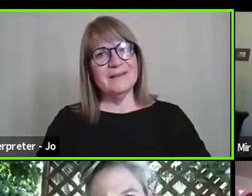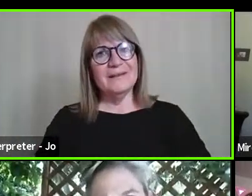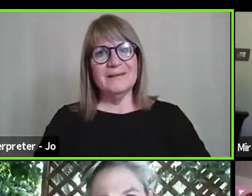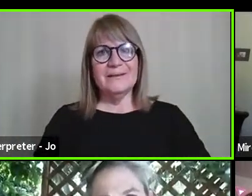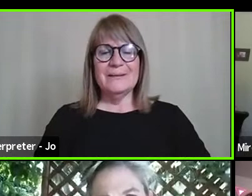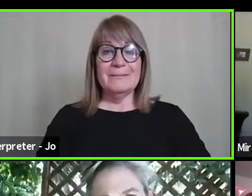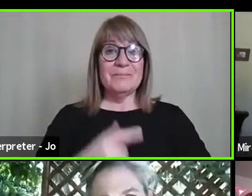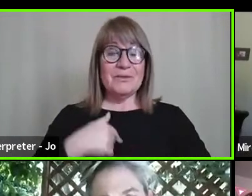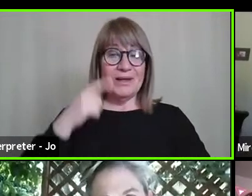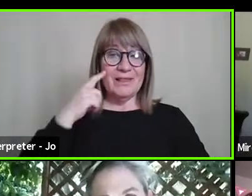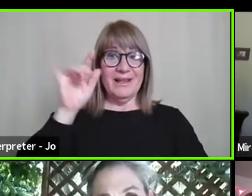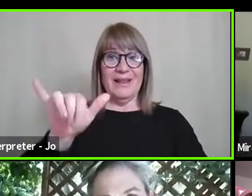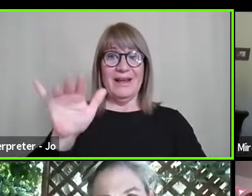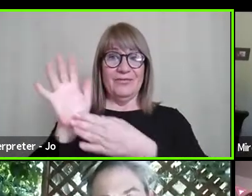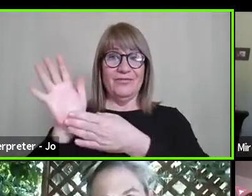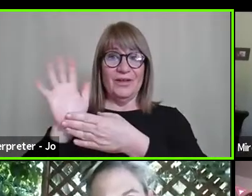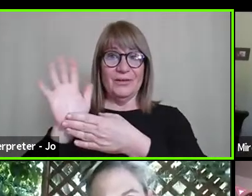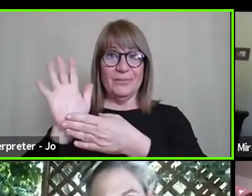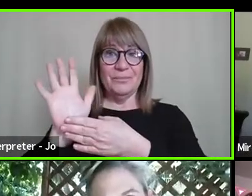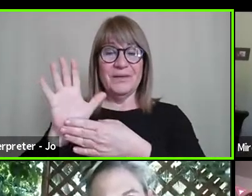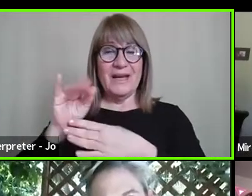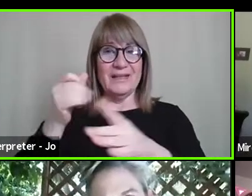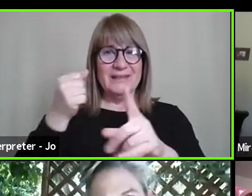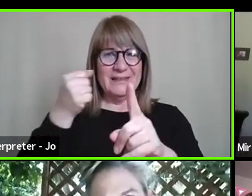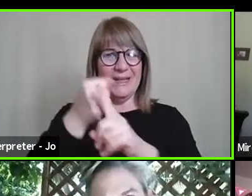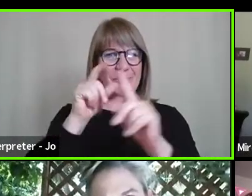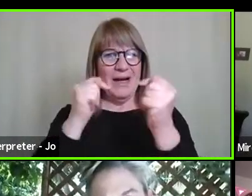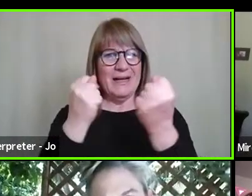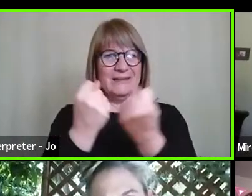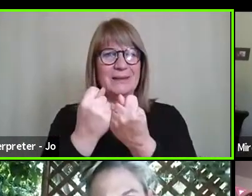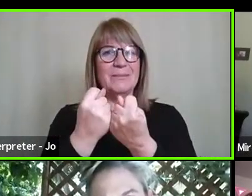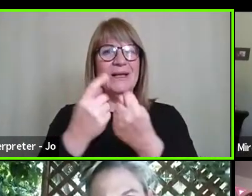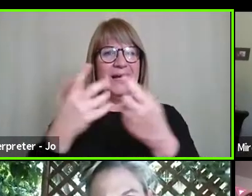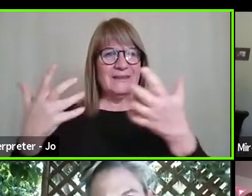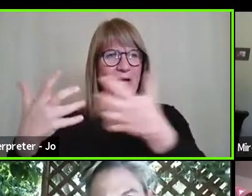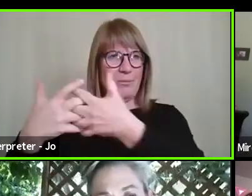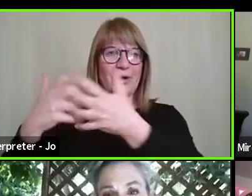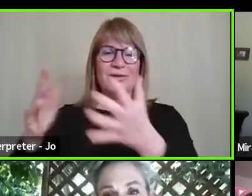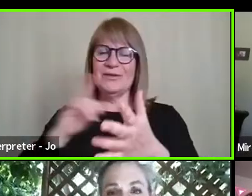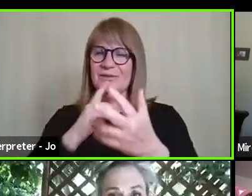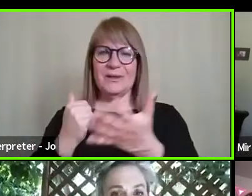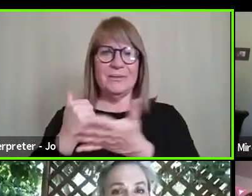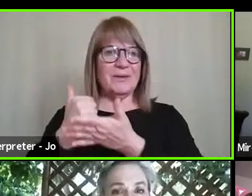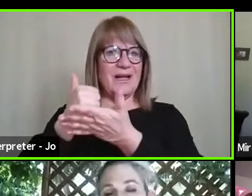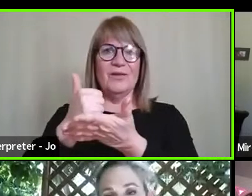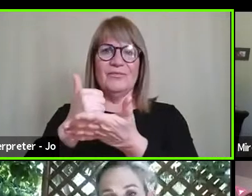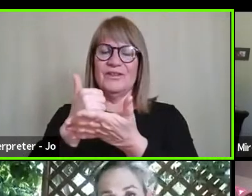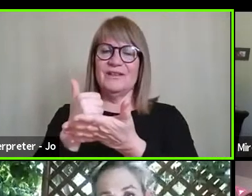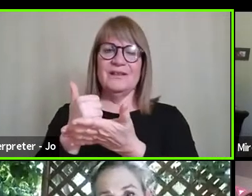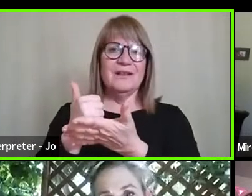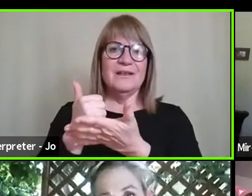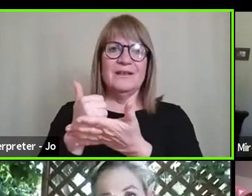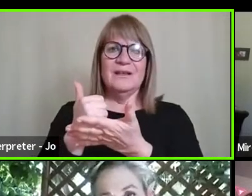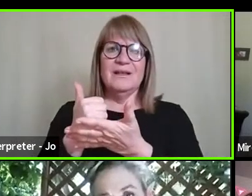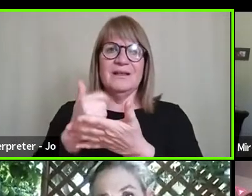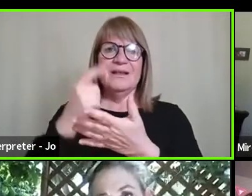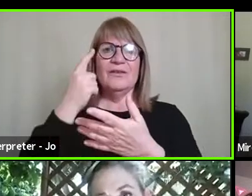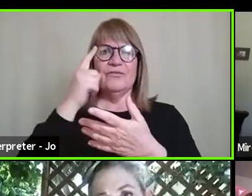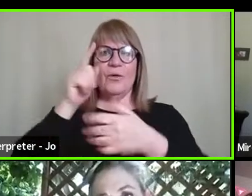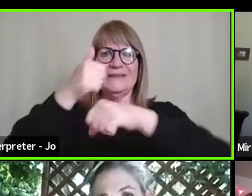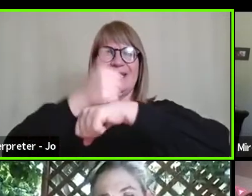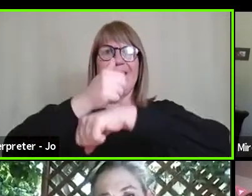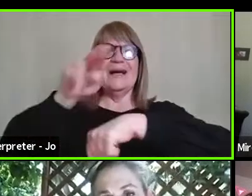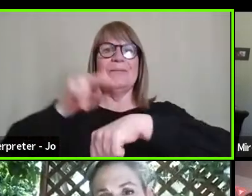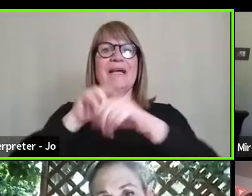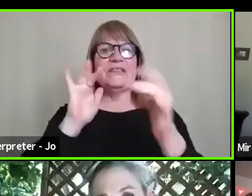film um and its impact team as a partner has been really helpful in in making those kinds of national connections as